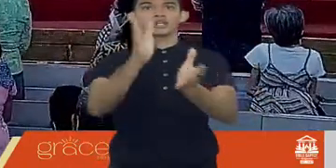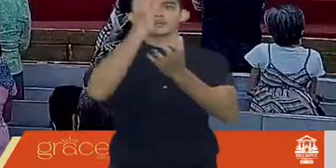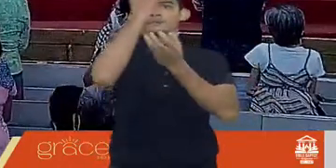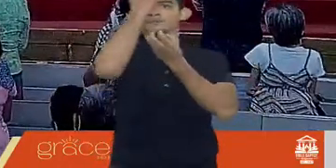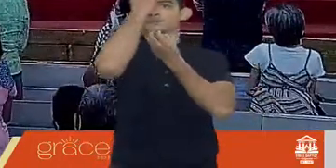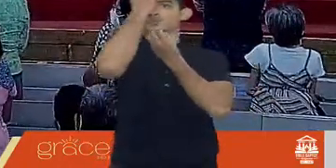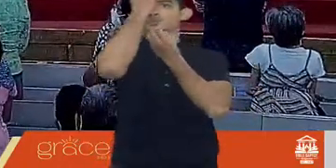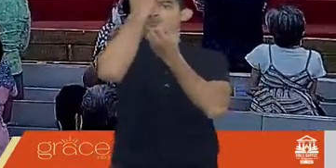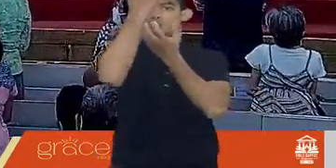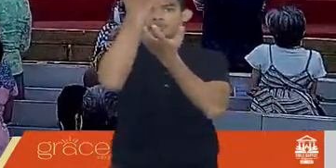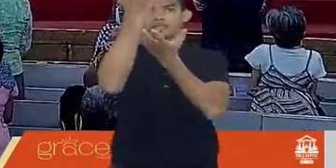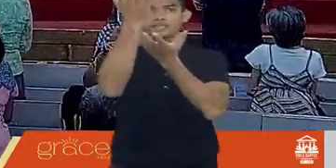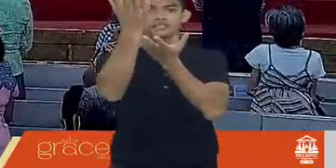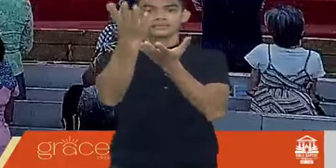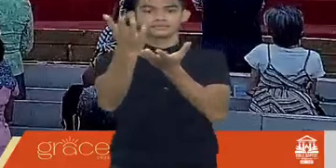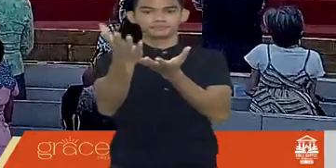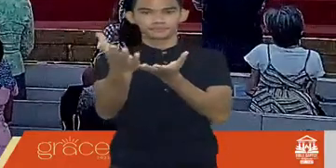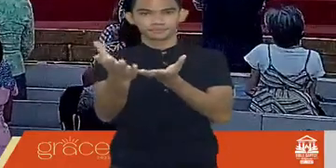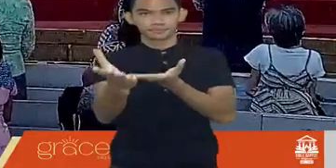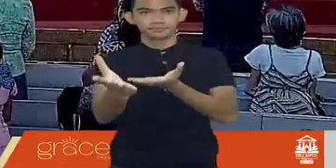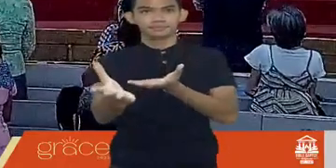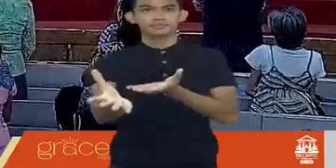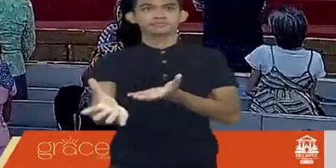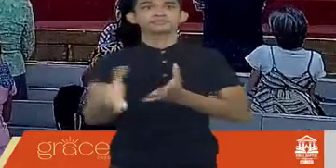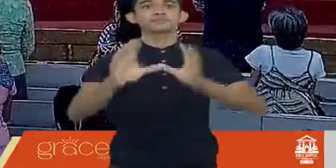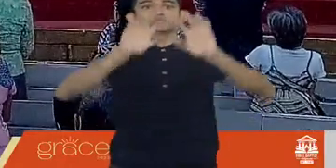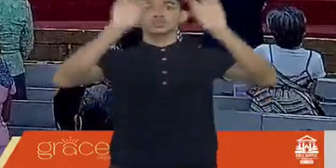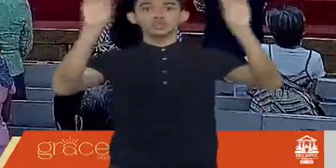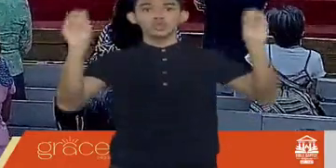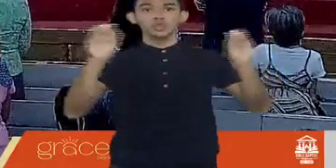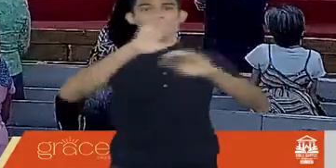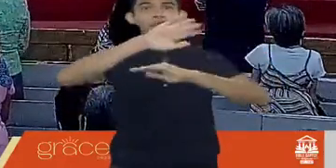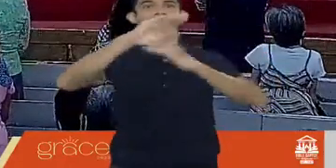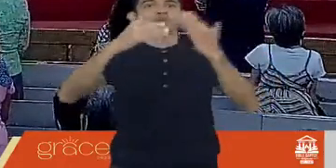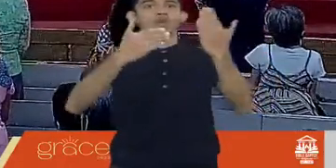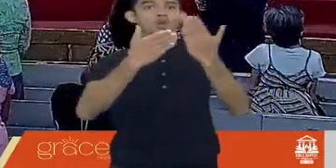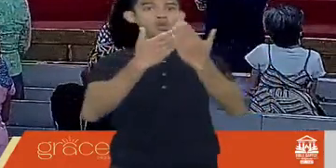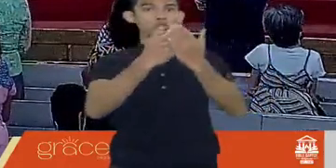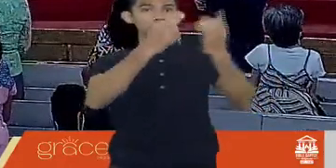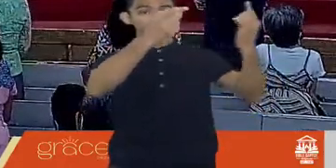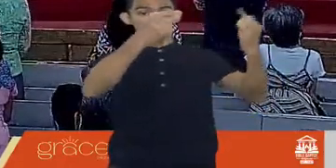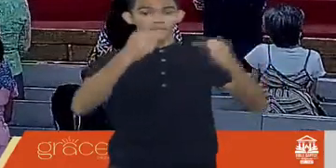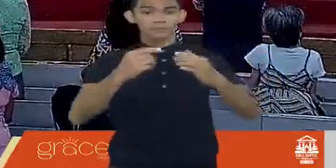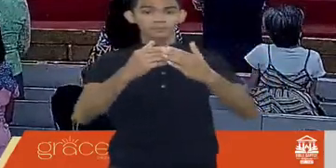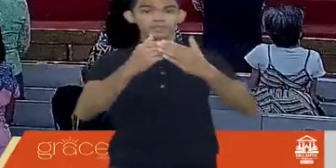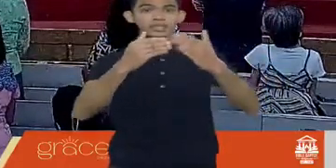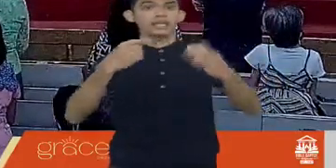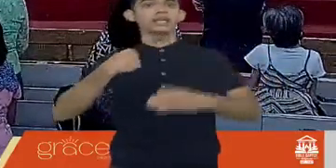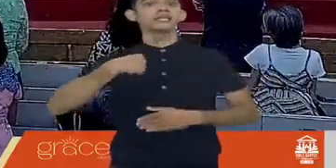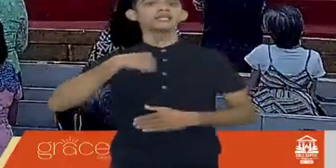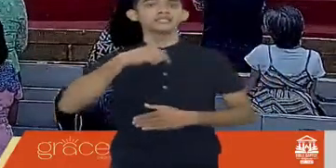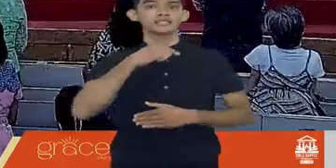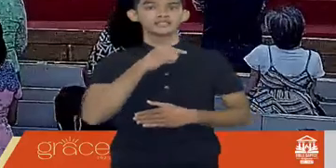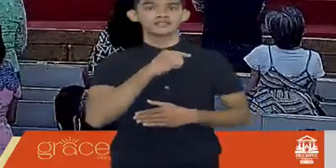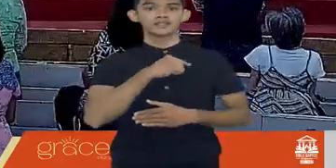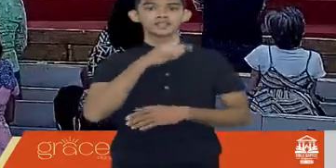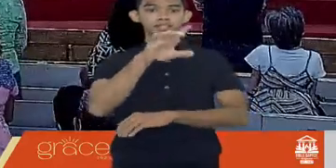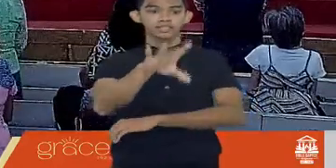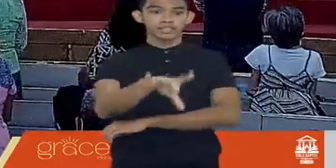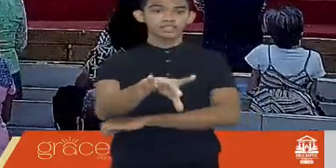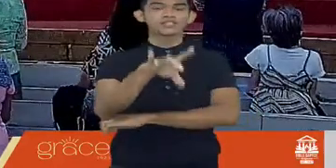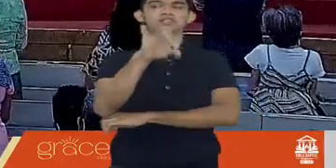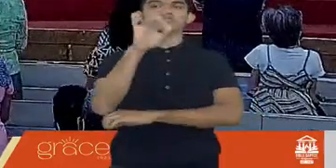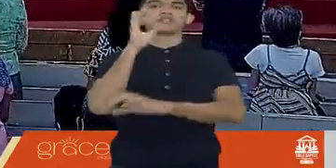live inspire them to obey. Oh, may all who've come behind